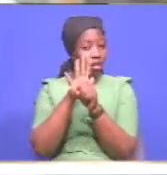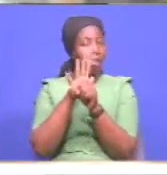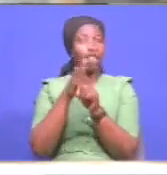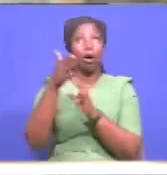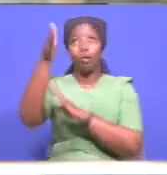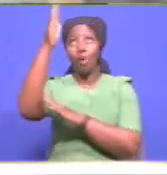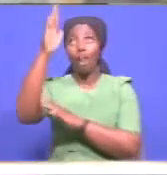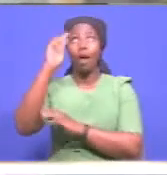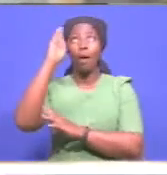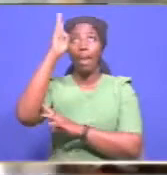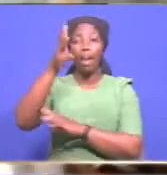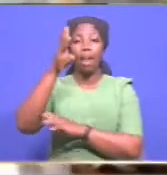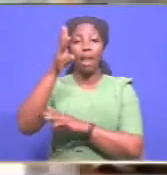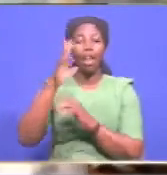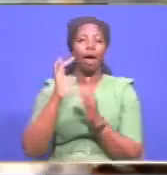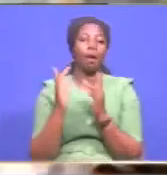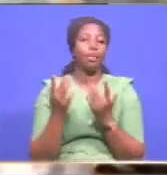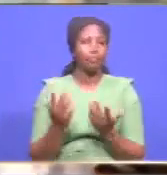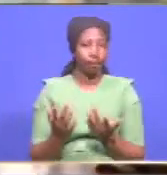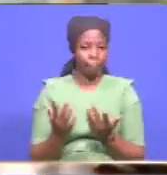willing,